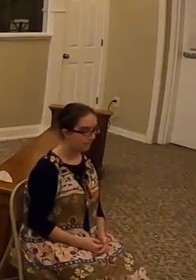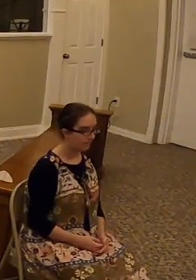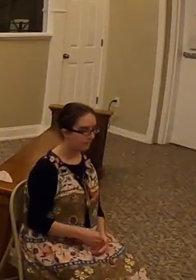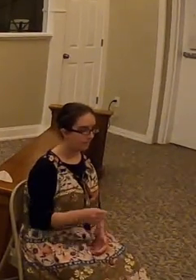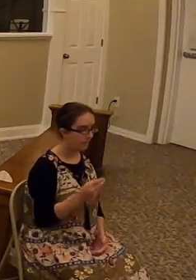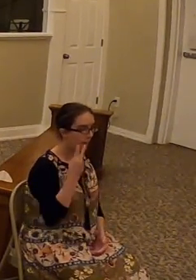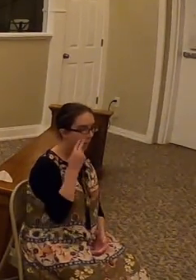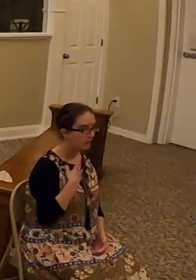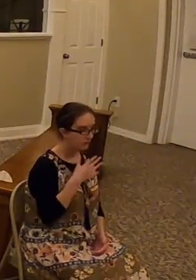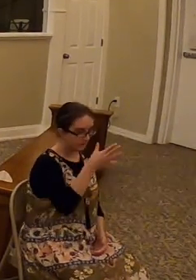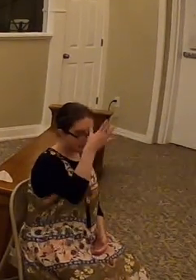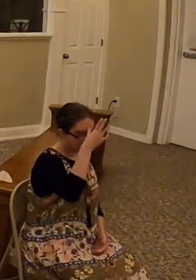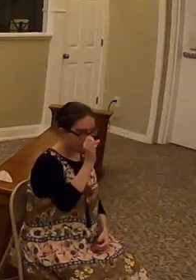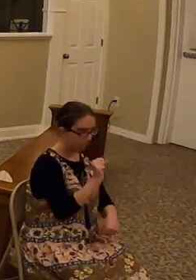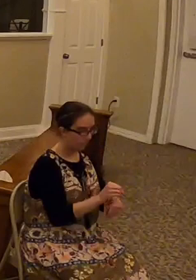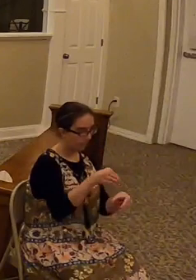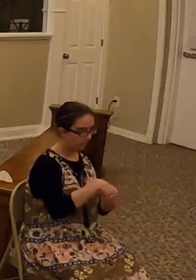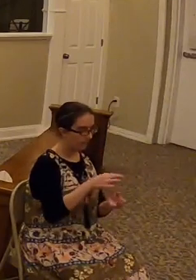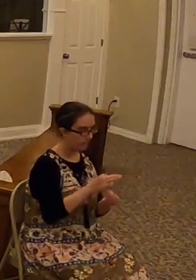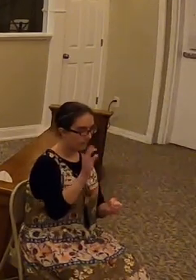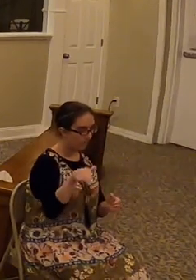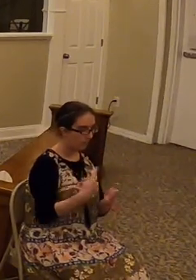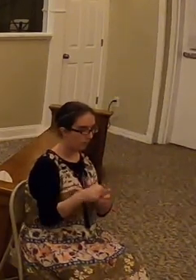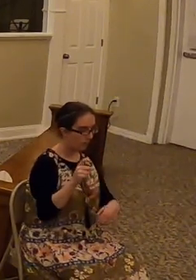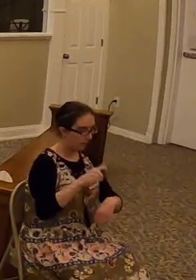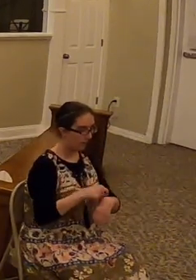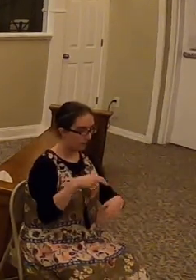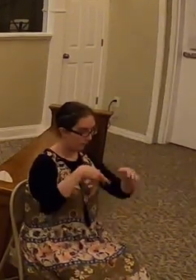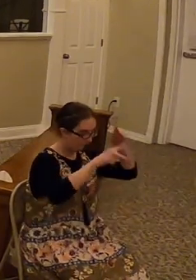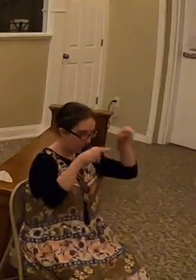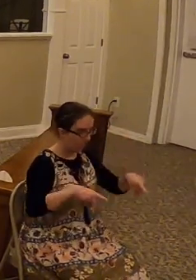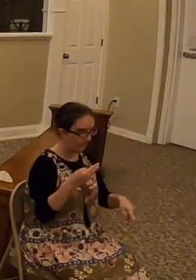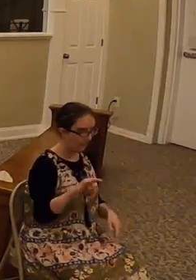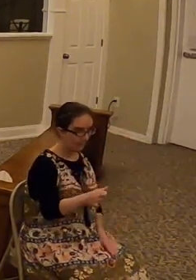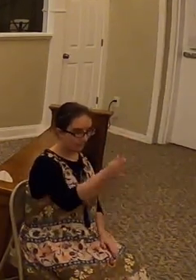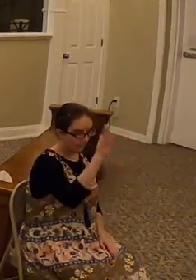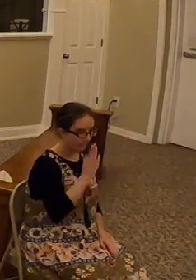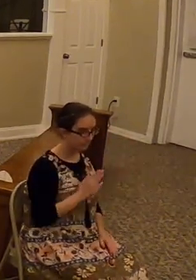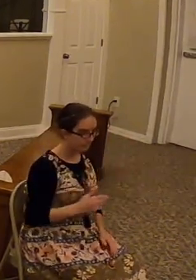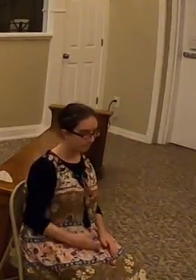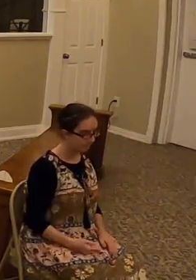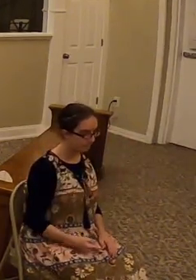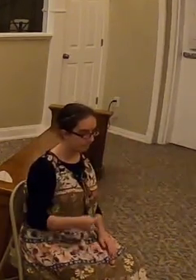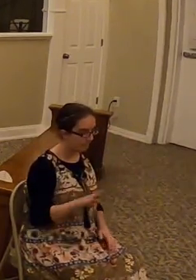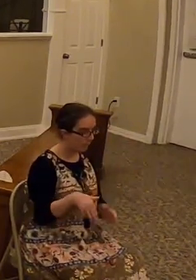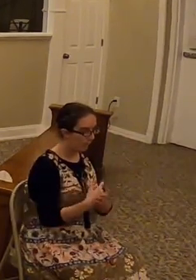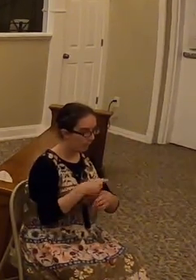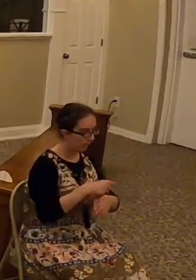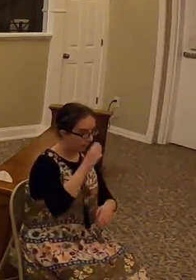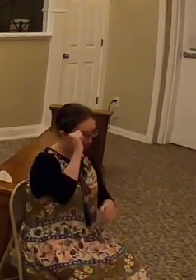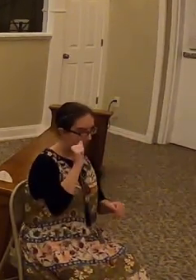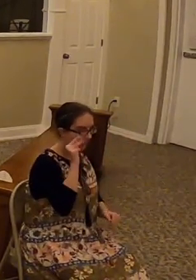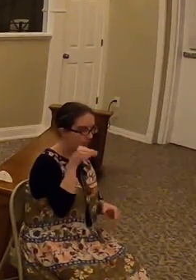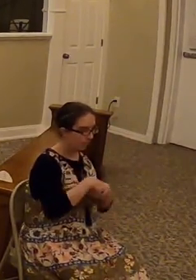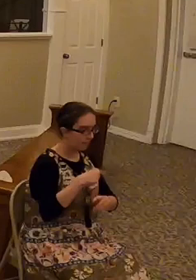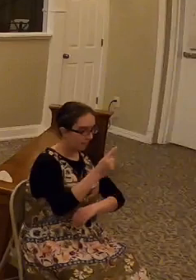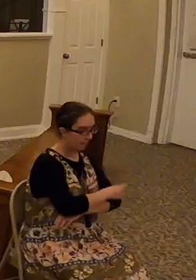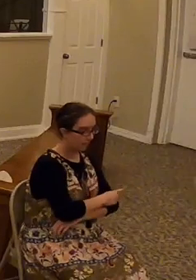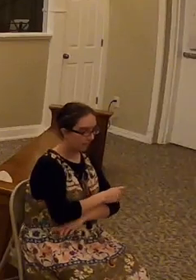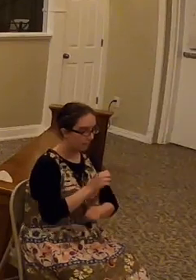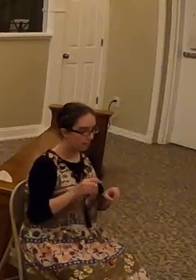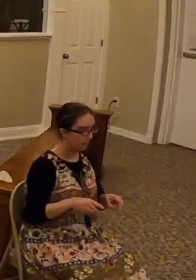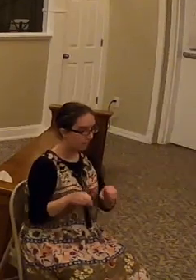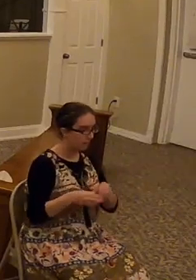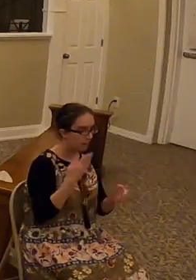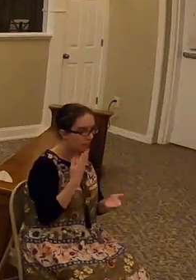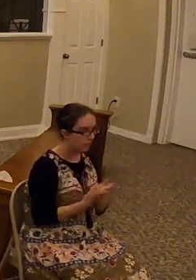That's it. I used to watch my dad. My dad worked in the spirit all the time. He was a prophet of God. The whole time he was awake during the daytime, you